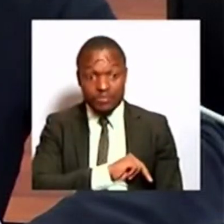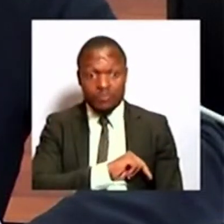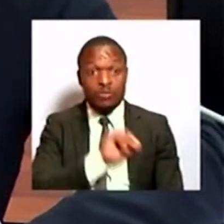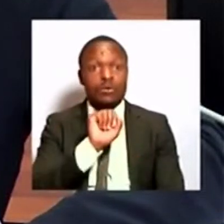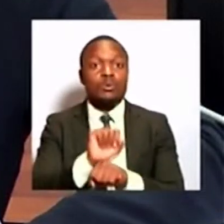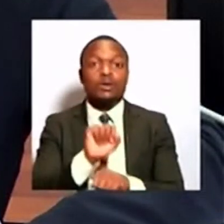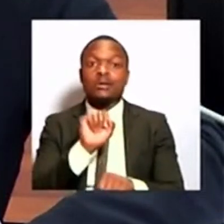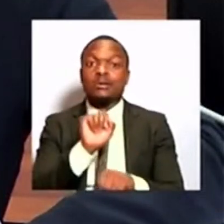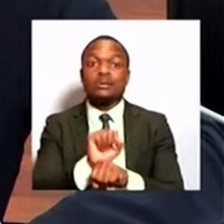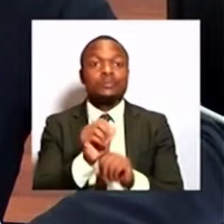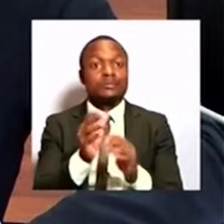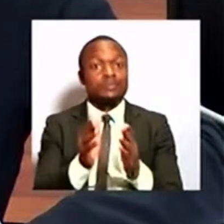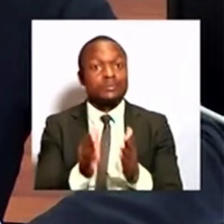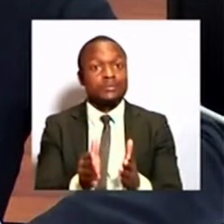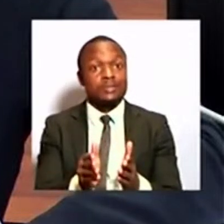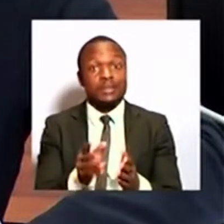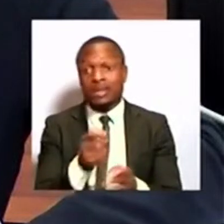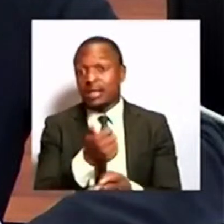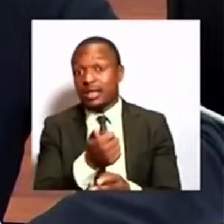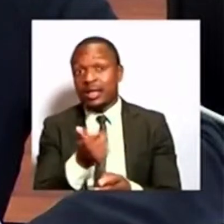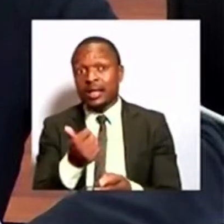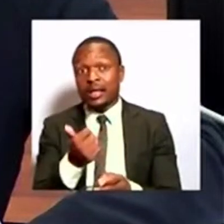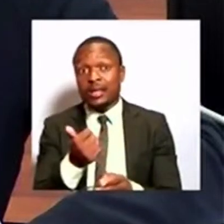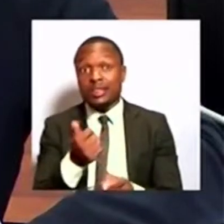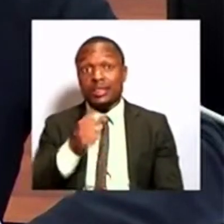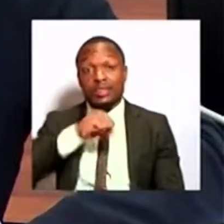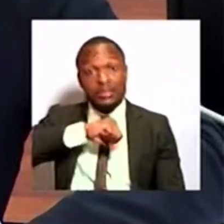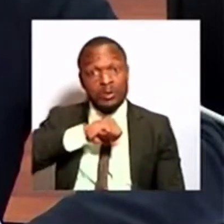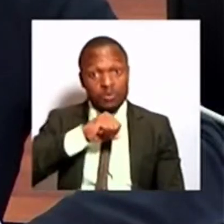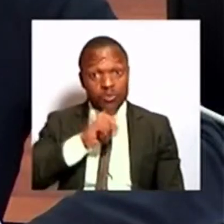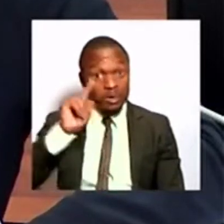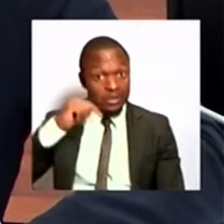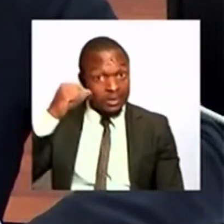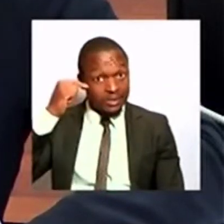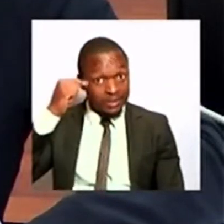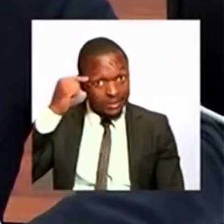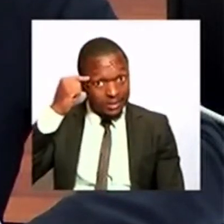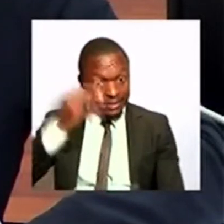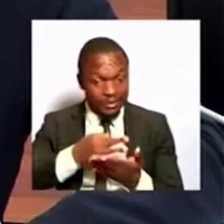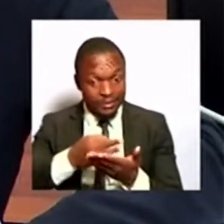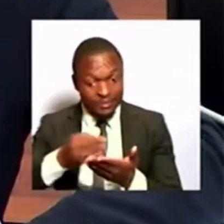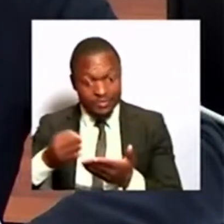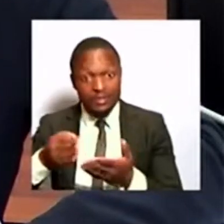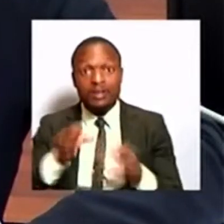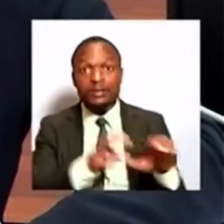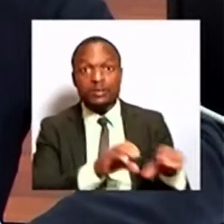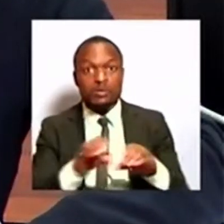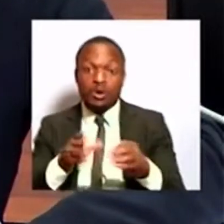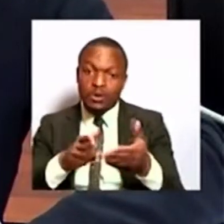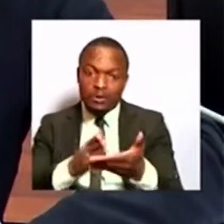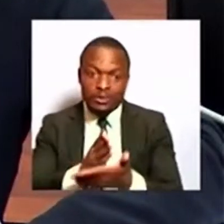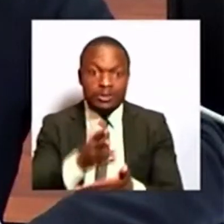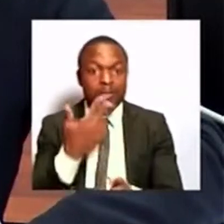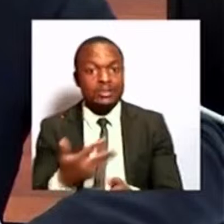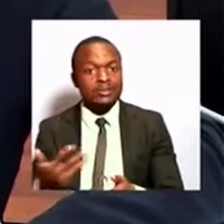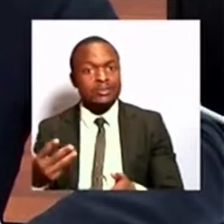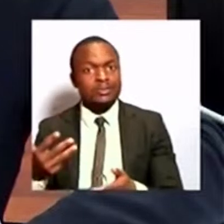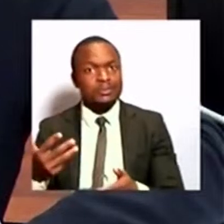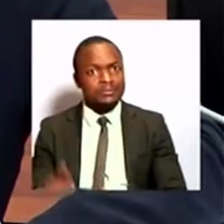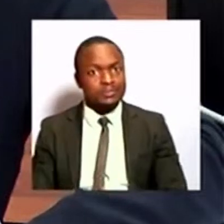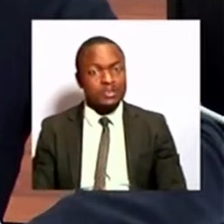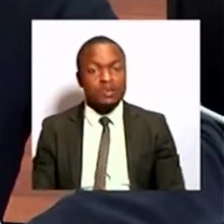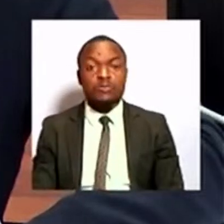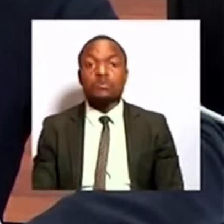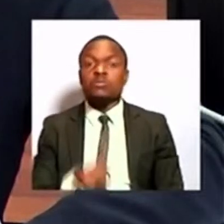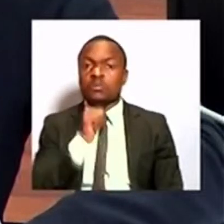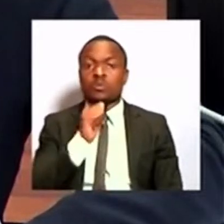employees? Another wing of government failing to do the right thing, instead of